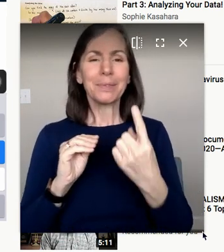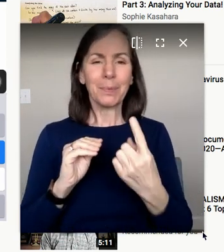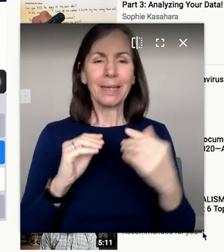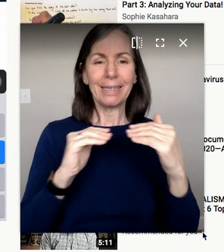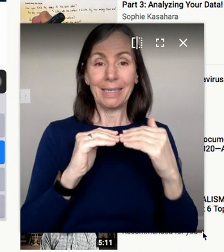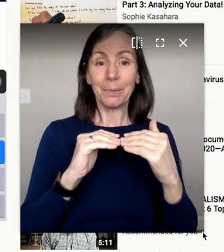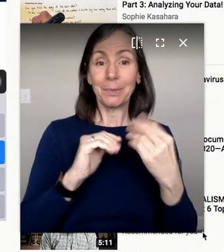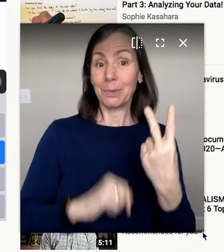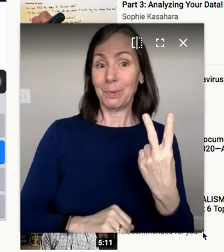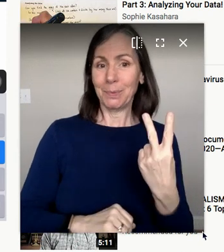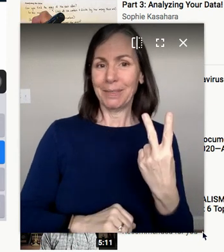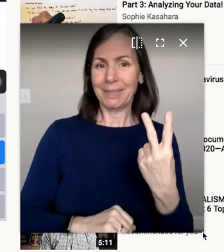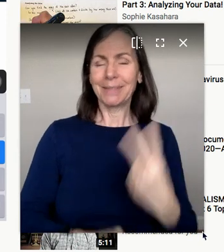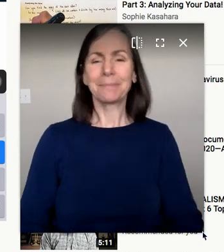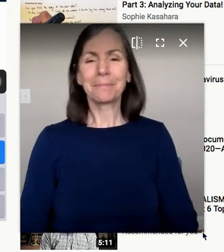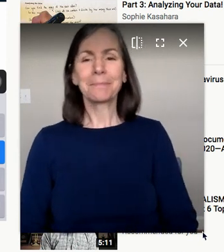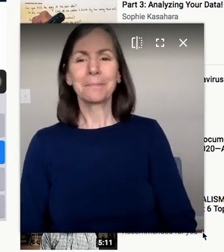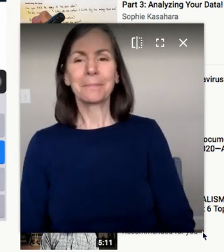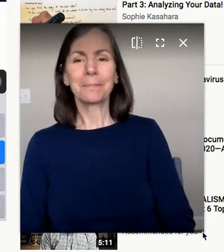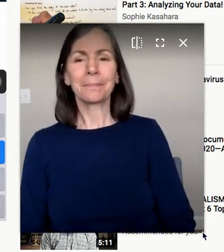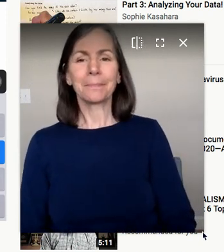2.